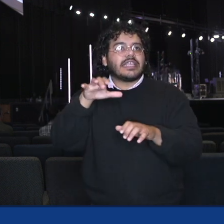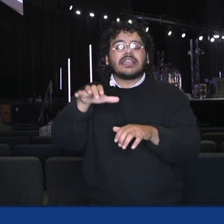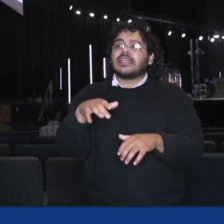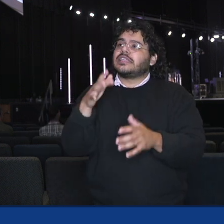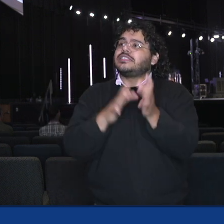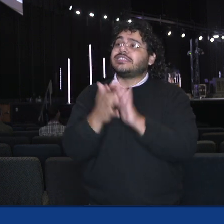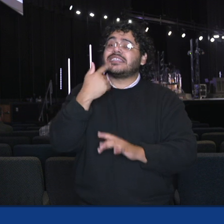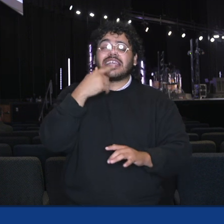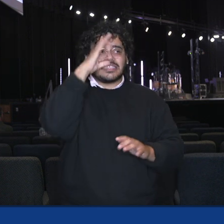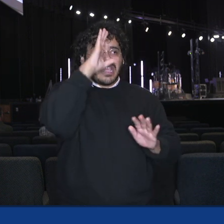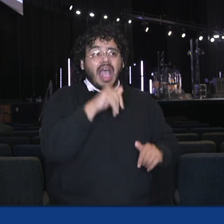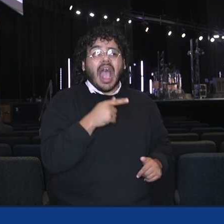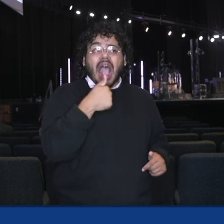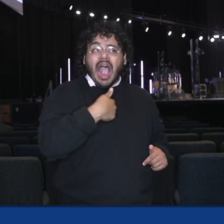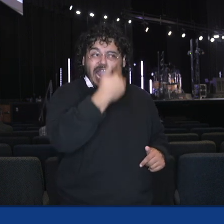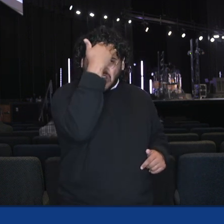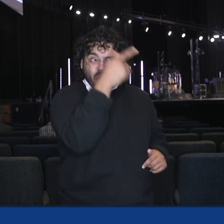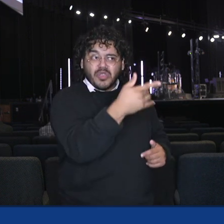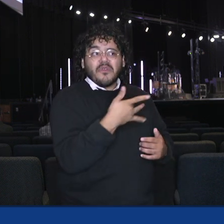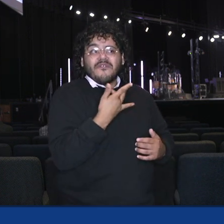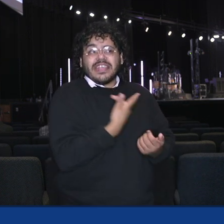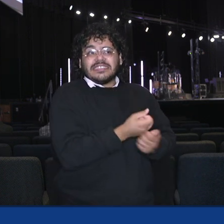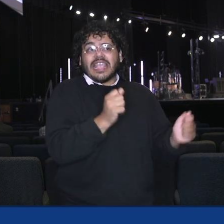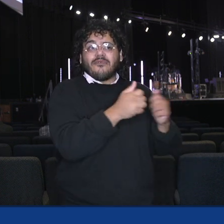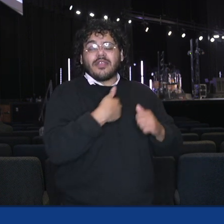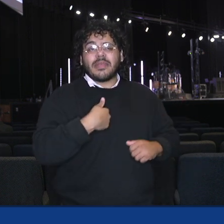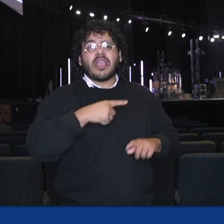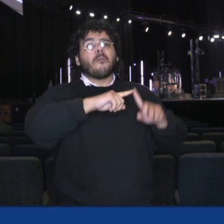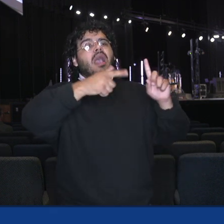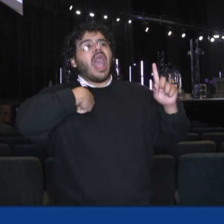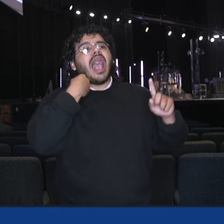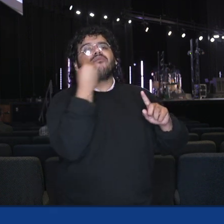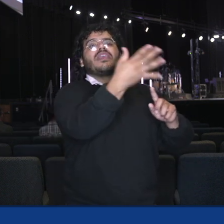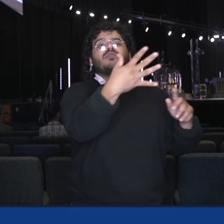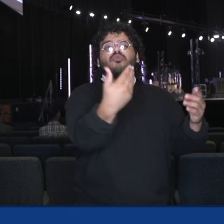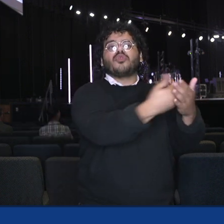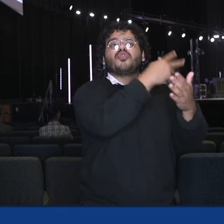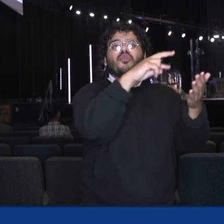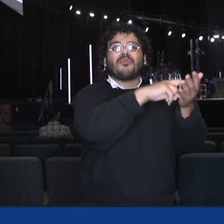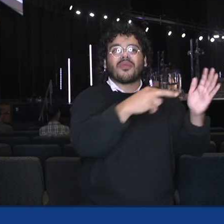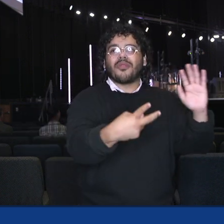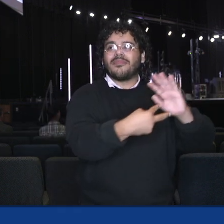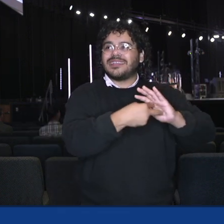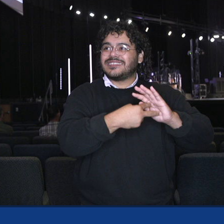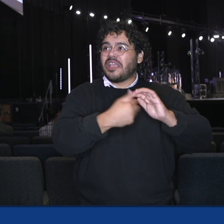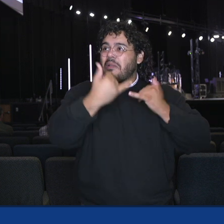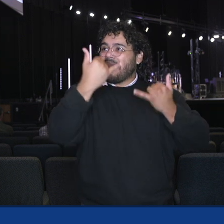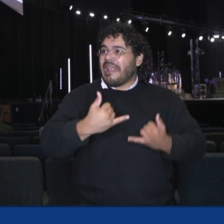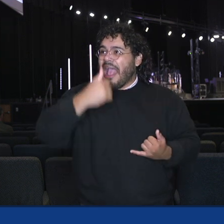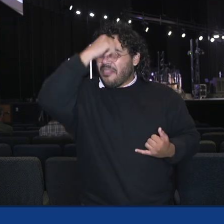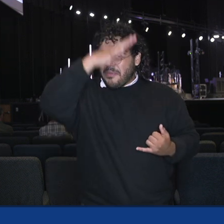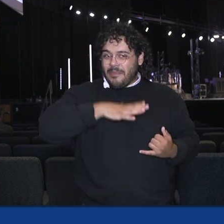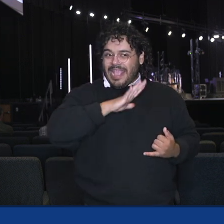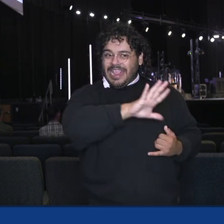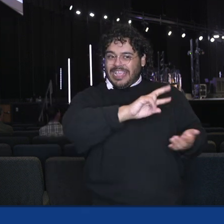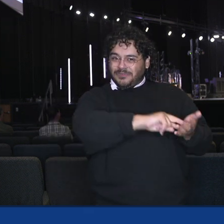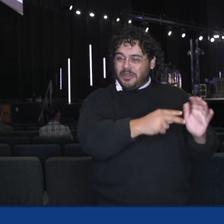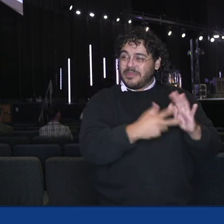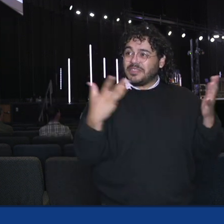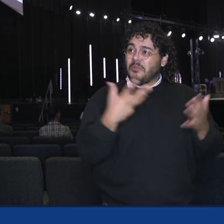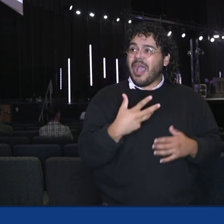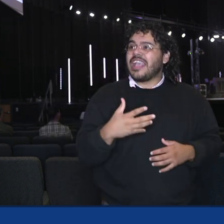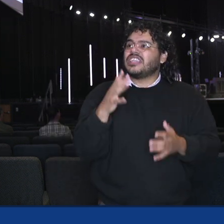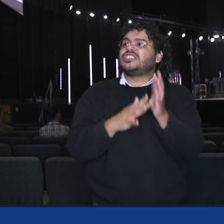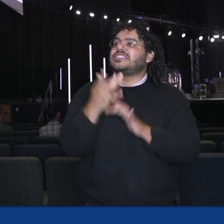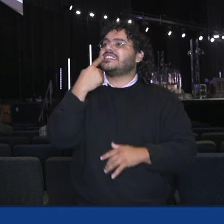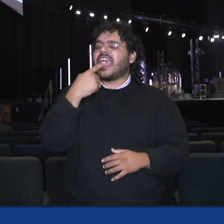but I've made you safe because I've also given you a purpose. And what is the purpose of this man? I love this. Jesus does not say, go